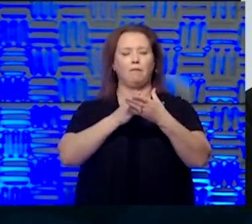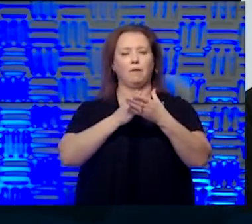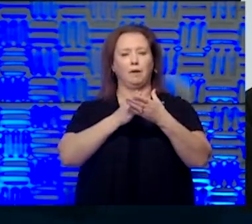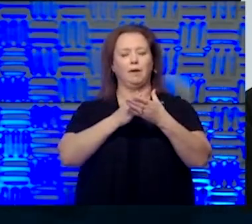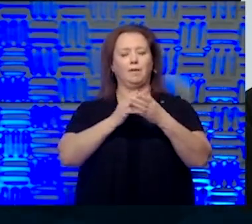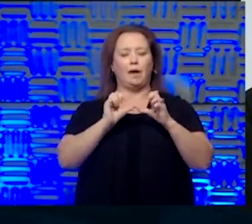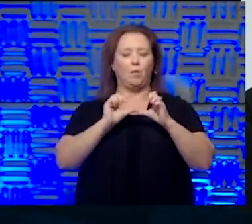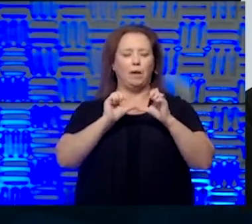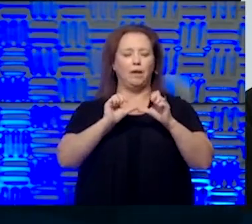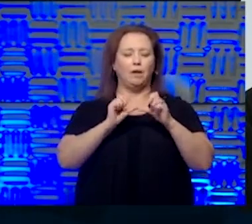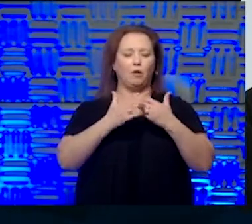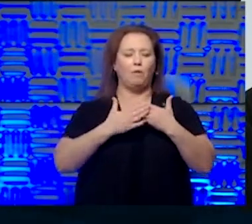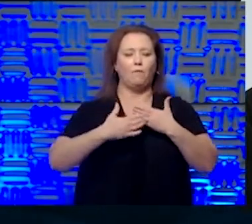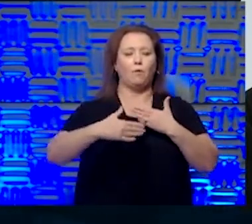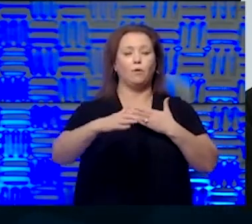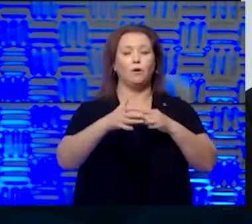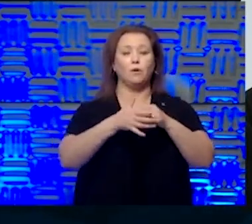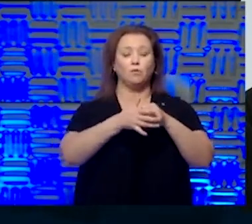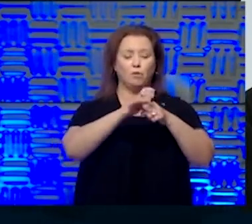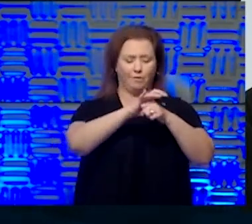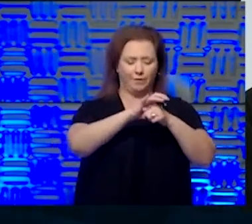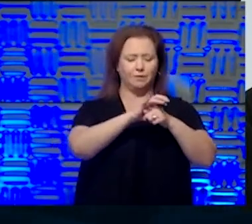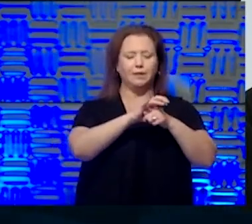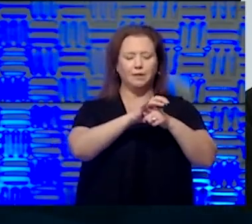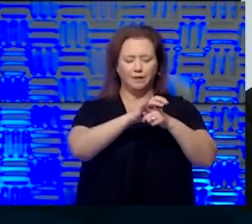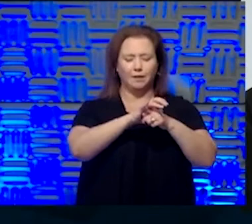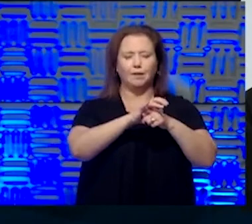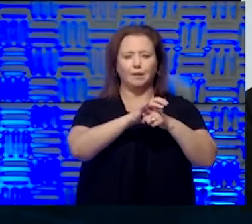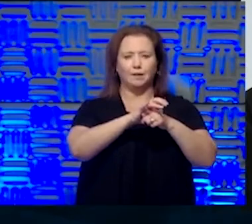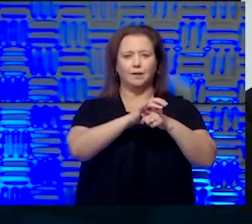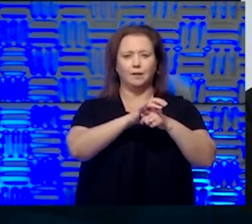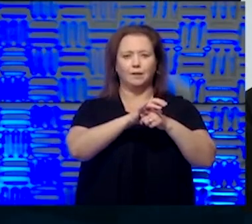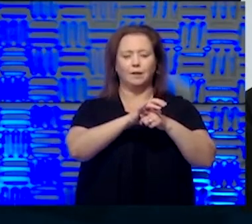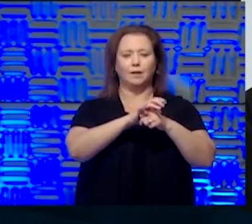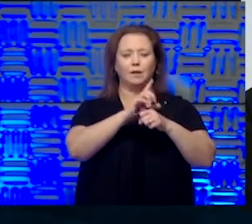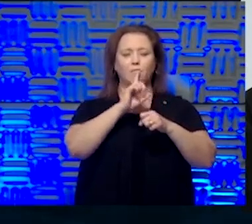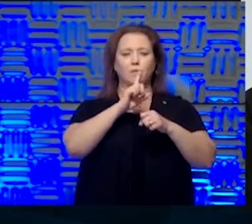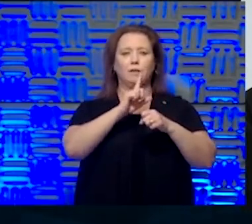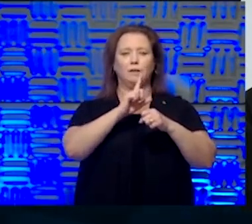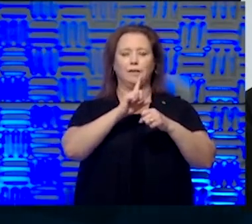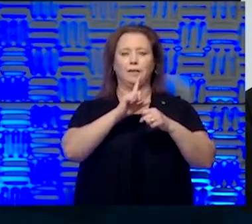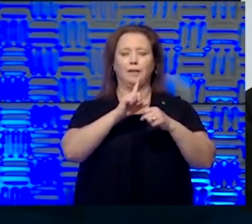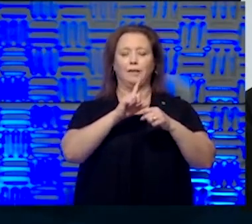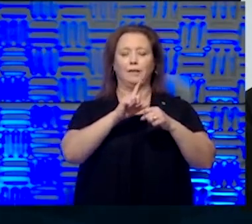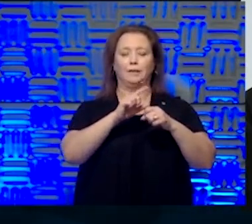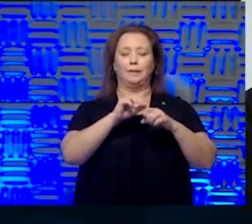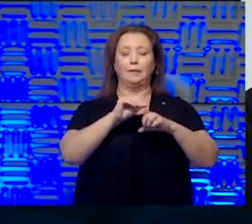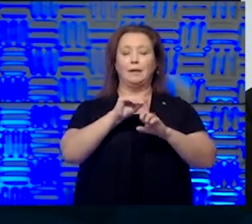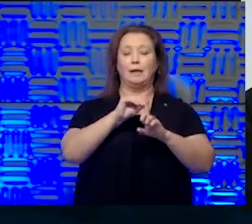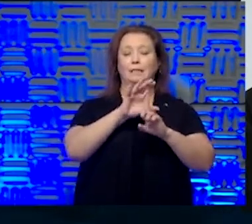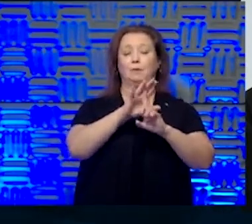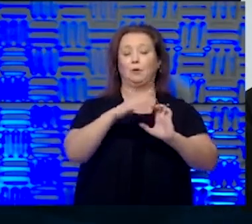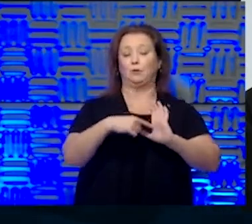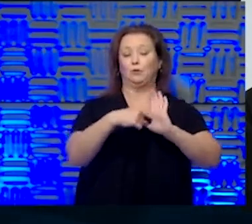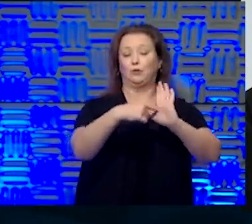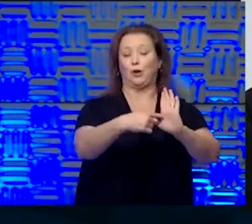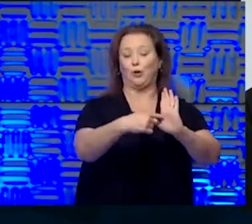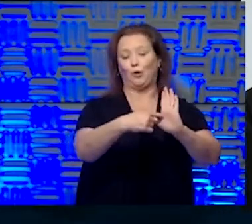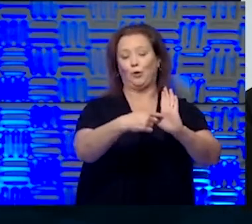move forward. Coronavirus has certainly exposed or